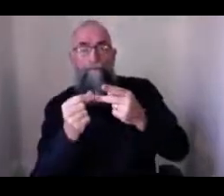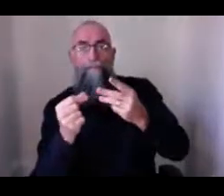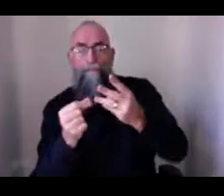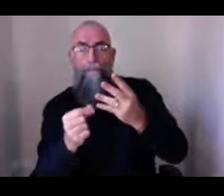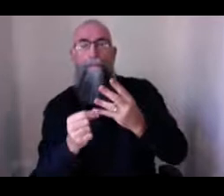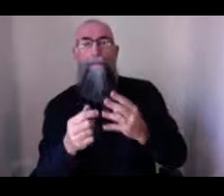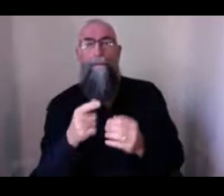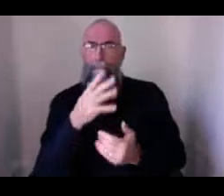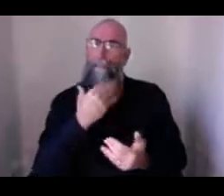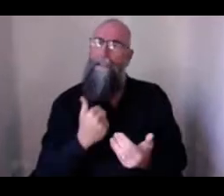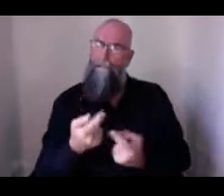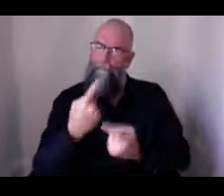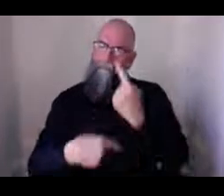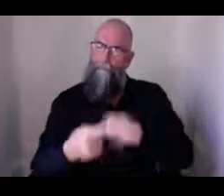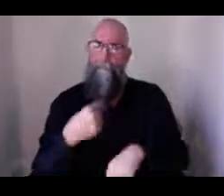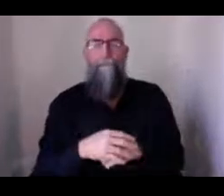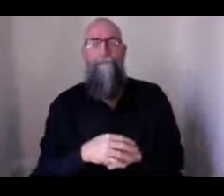Next slide, please.